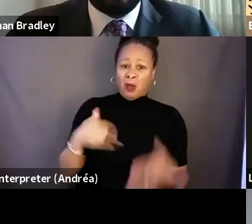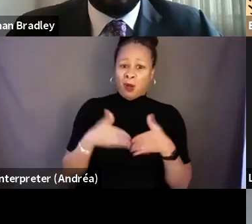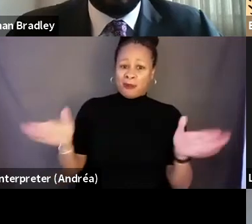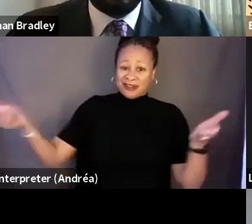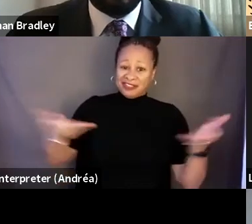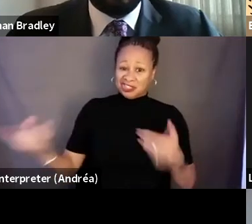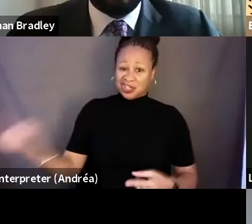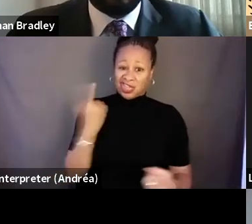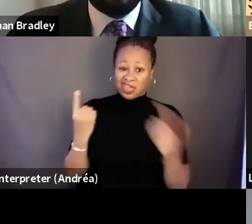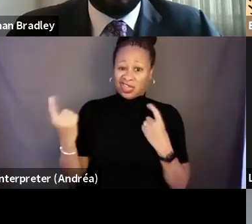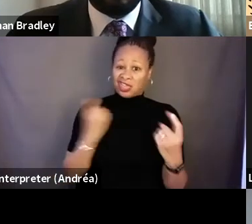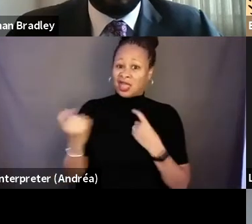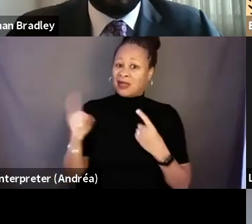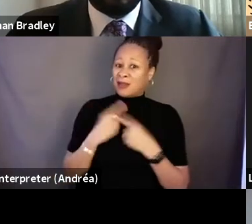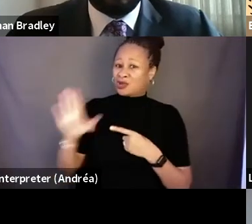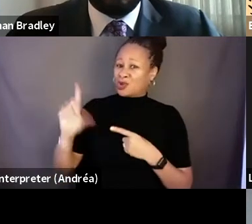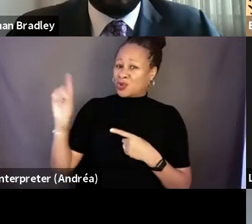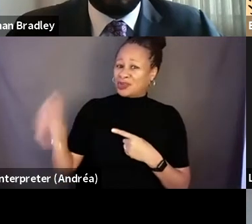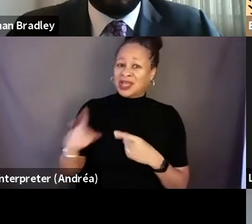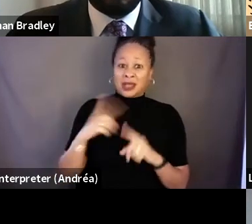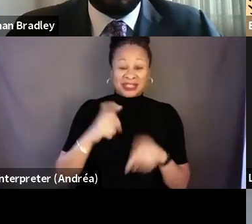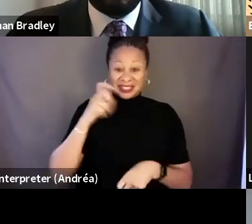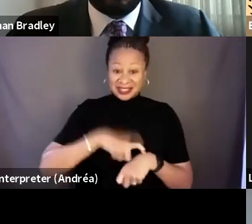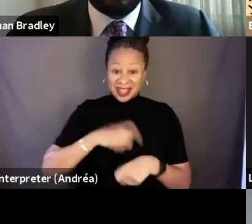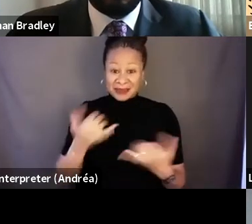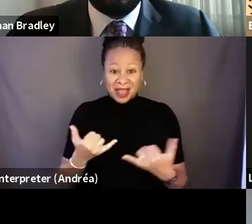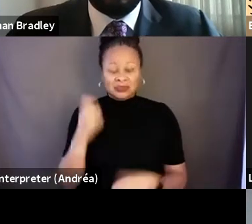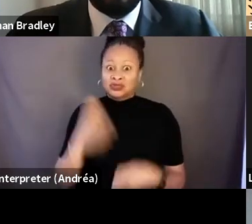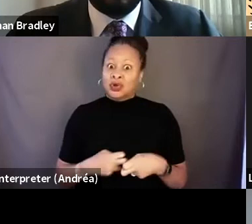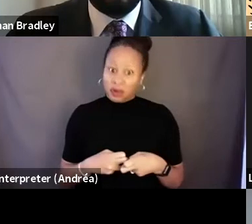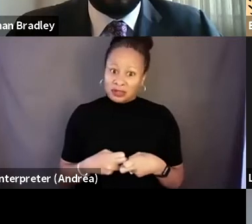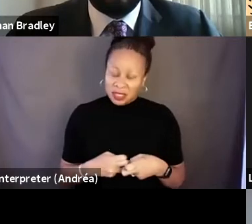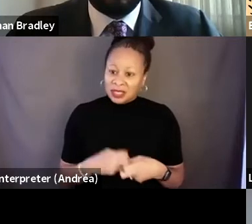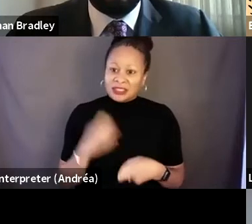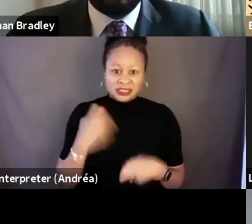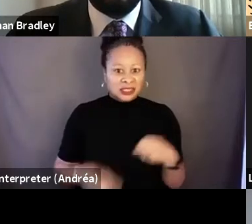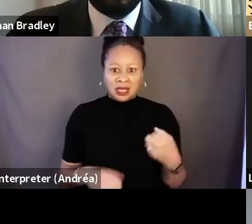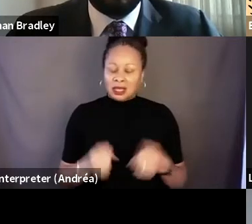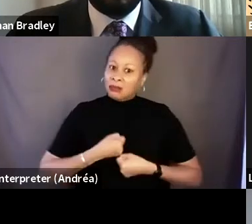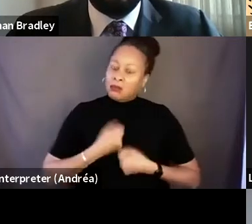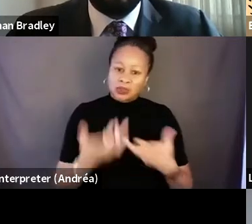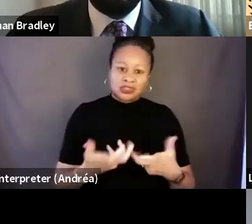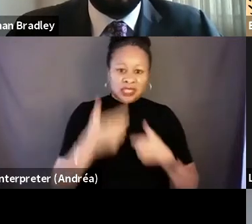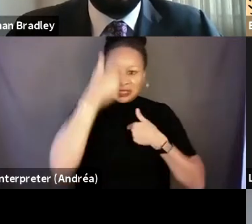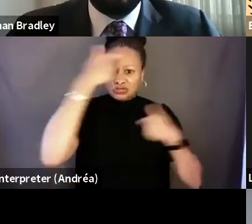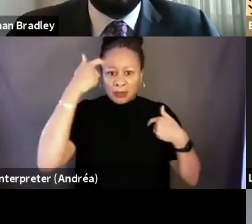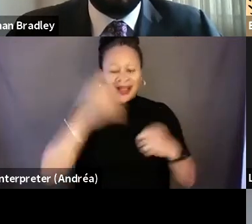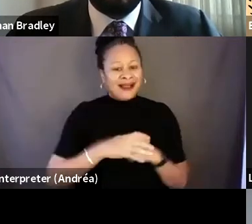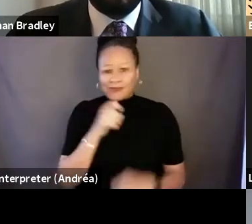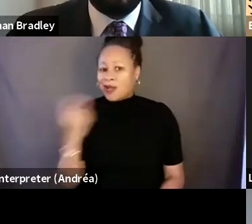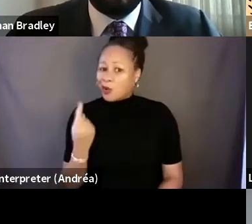come to, because this has been a really hard time. Like Lucy was saying, emotionally, I'm not always